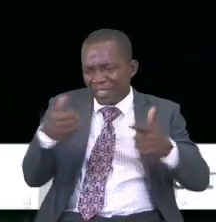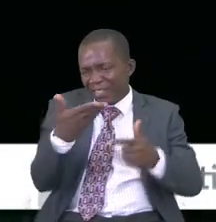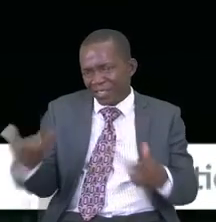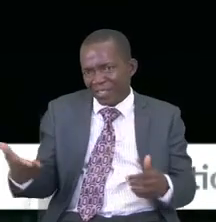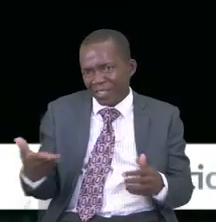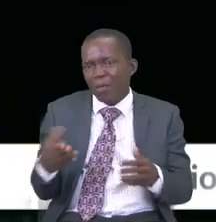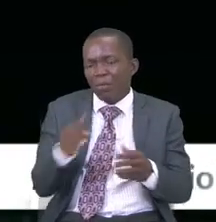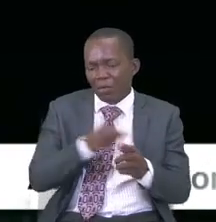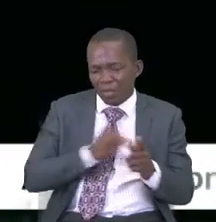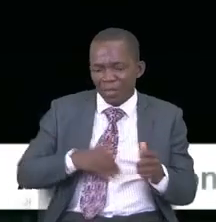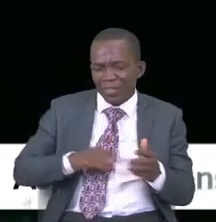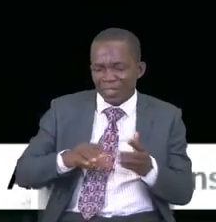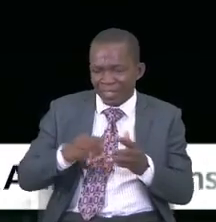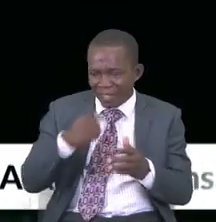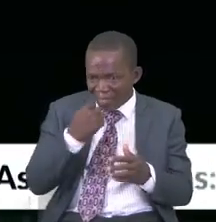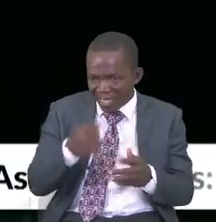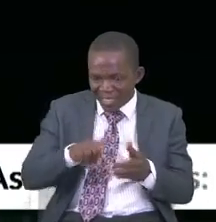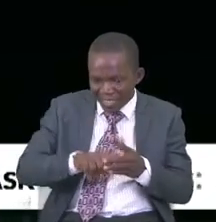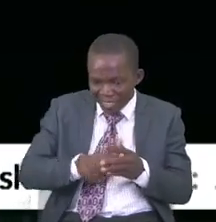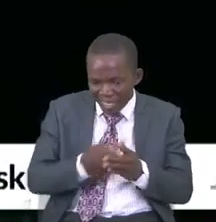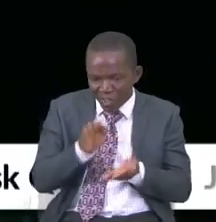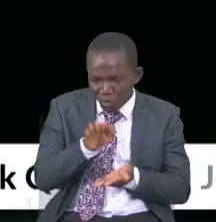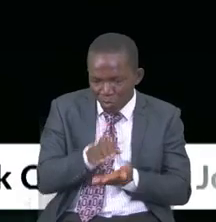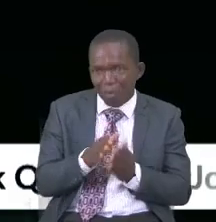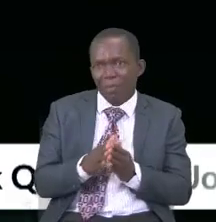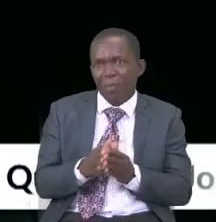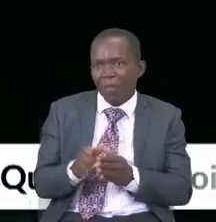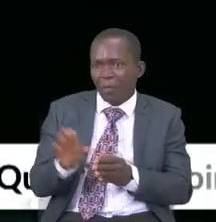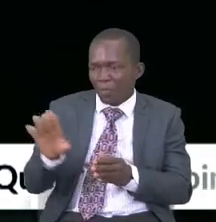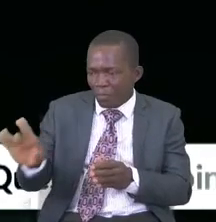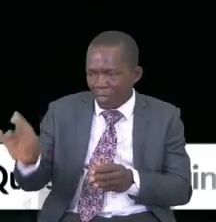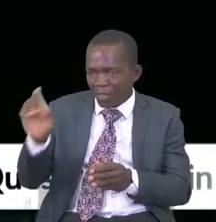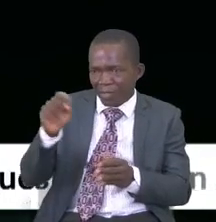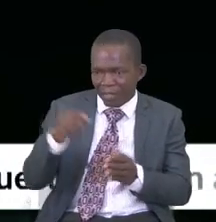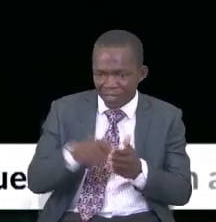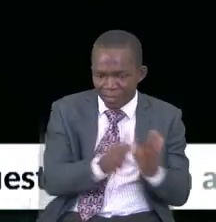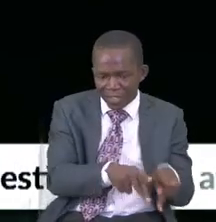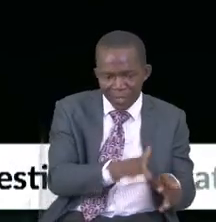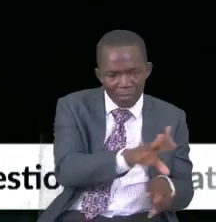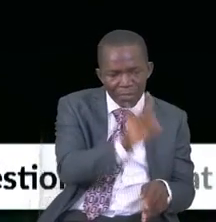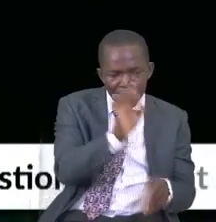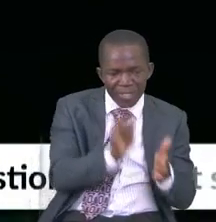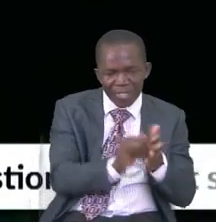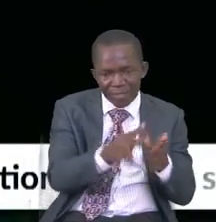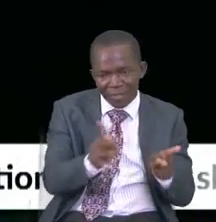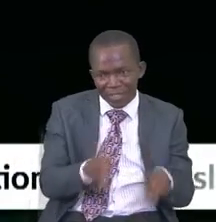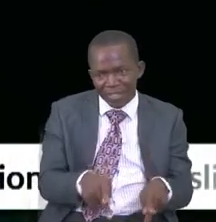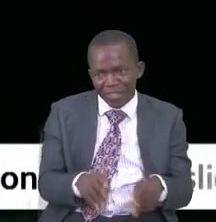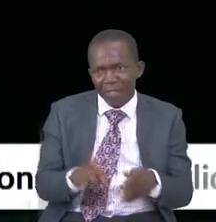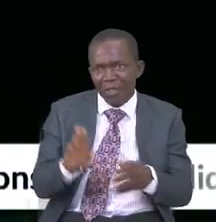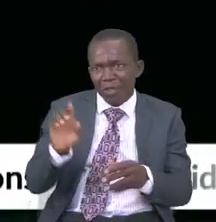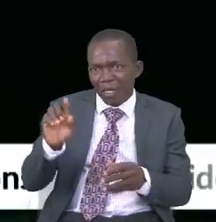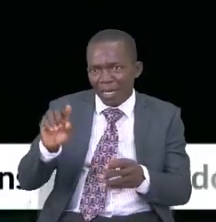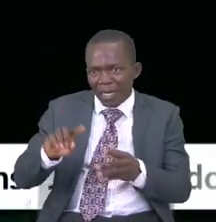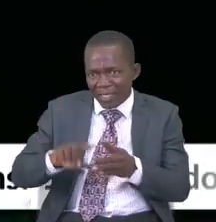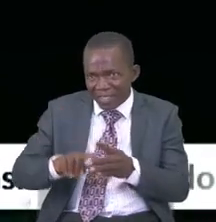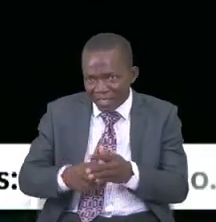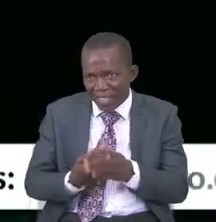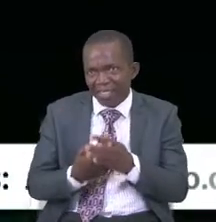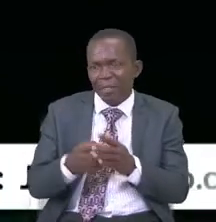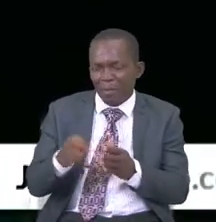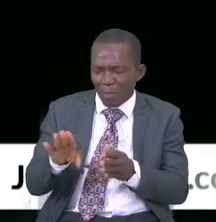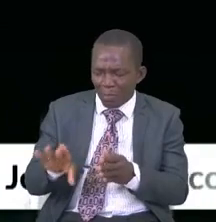15. Pair them. You two, you two, you two, you two, you two, you two. Get an older